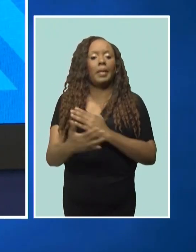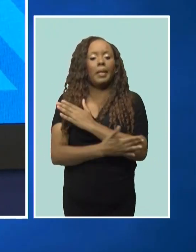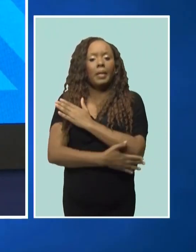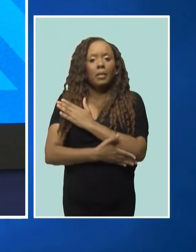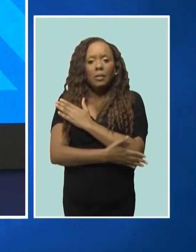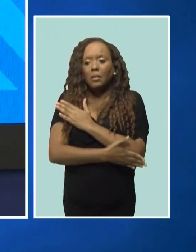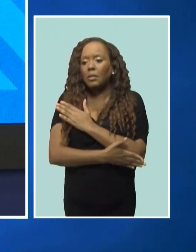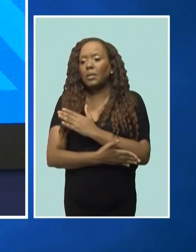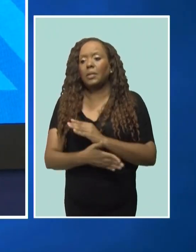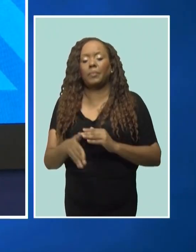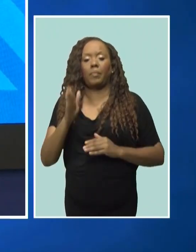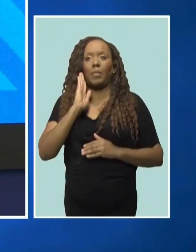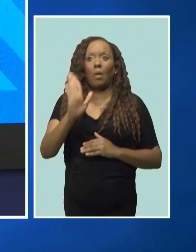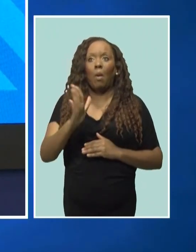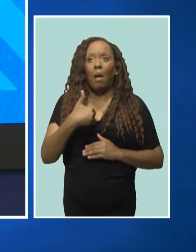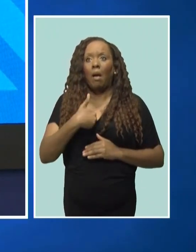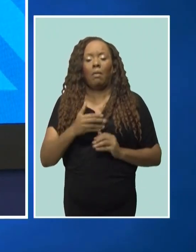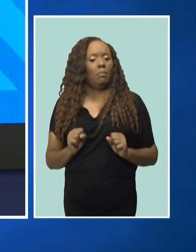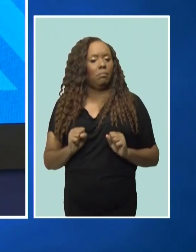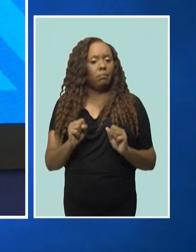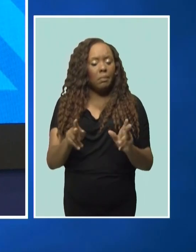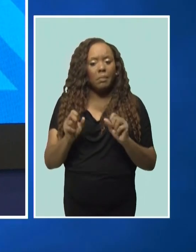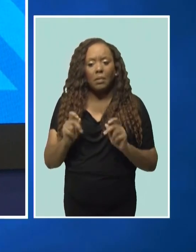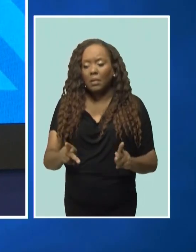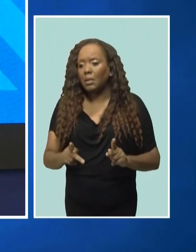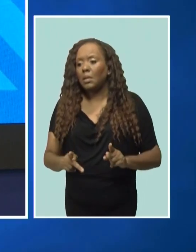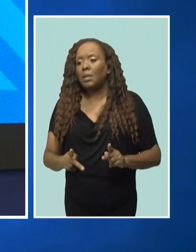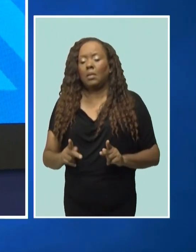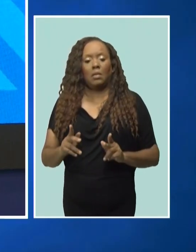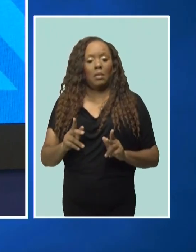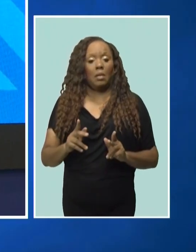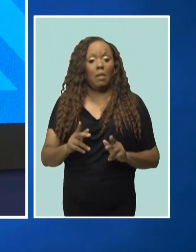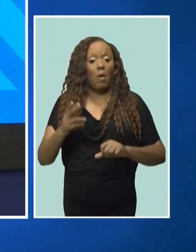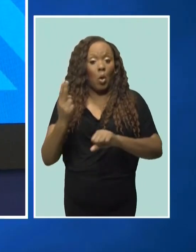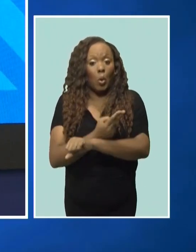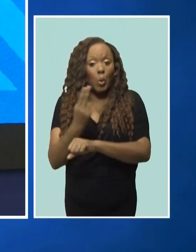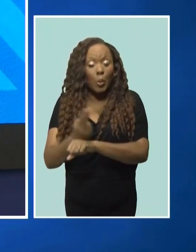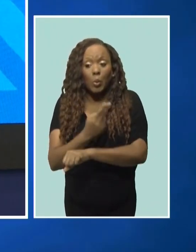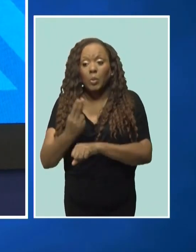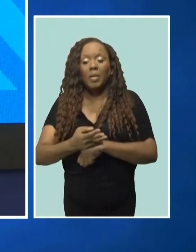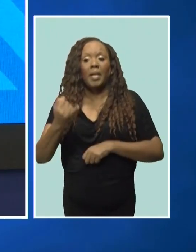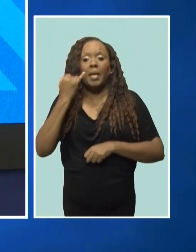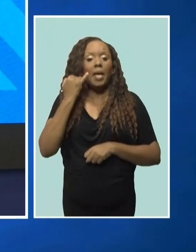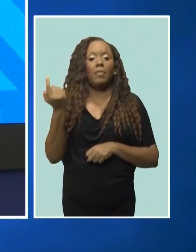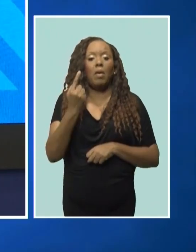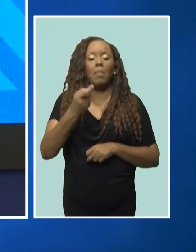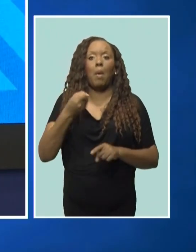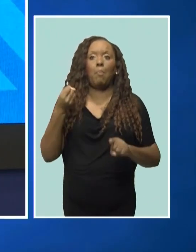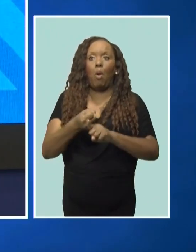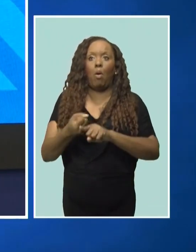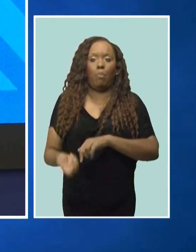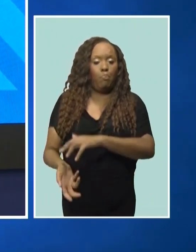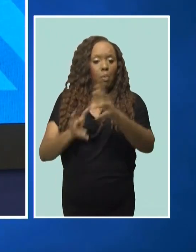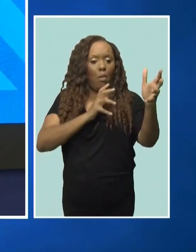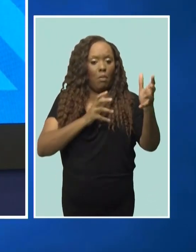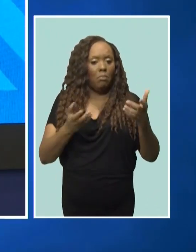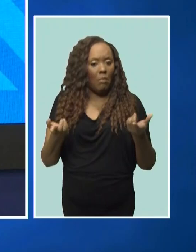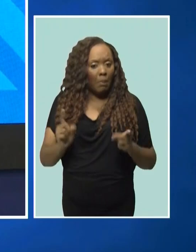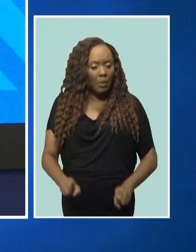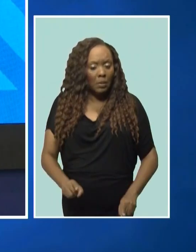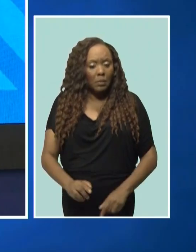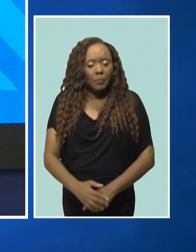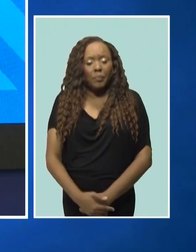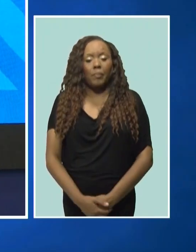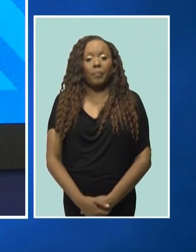the destruction that can be wrought within less than 24 hours of the infrastructure of our island states. We